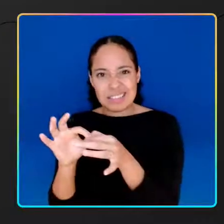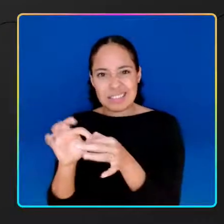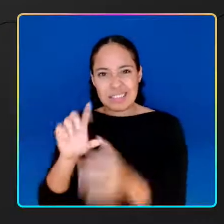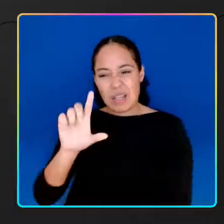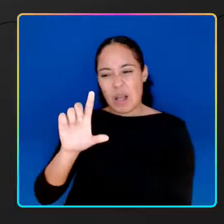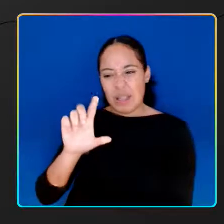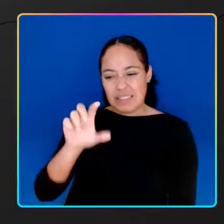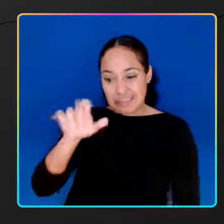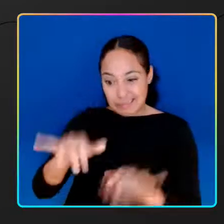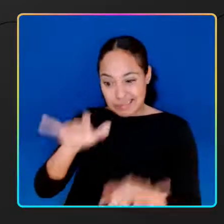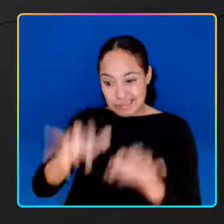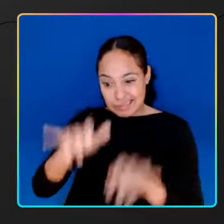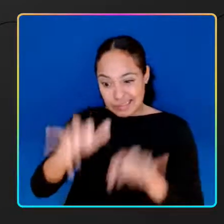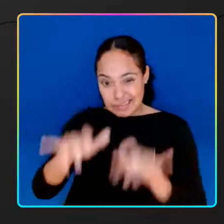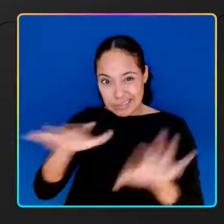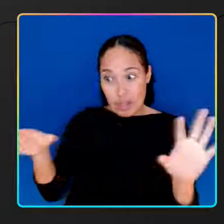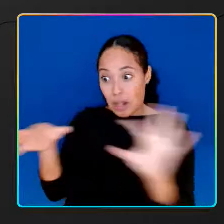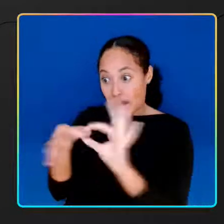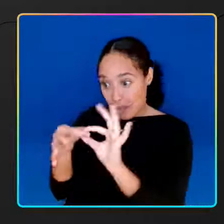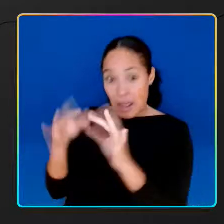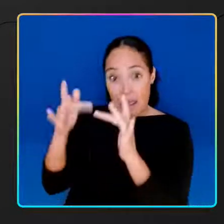sound.